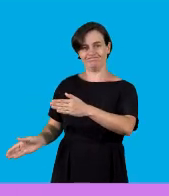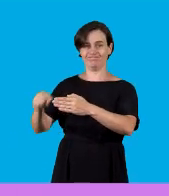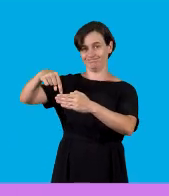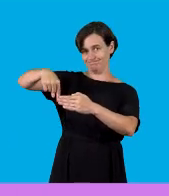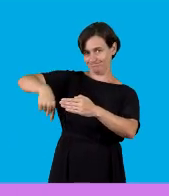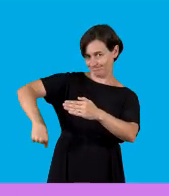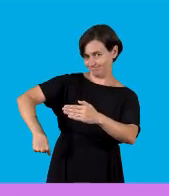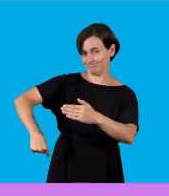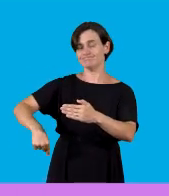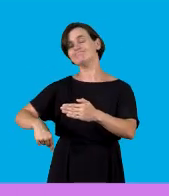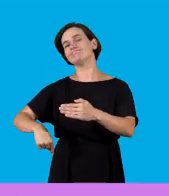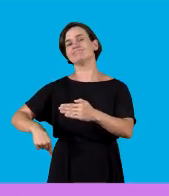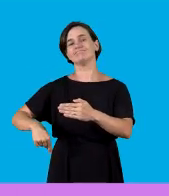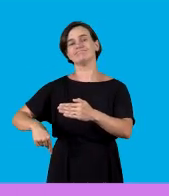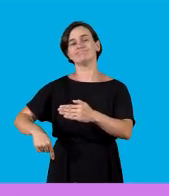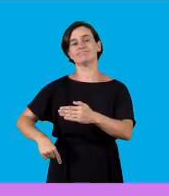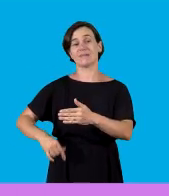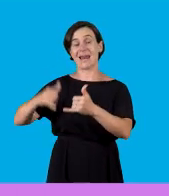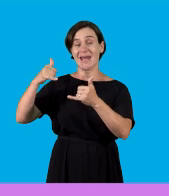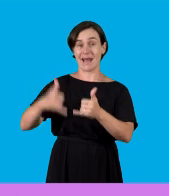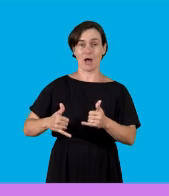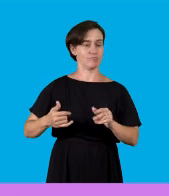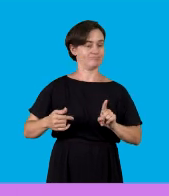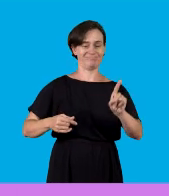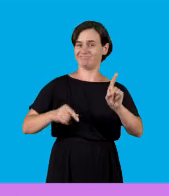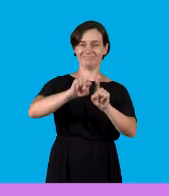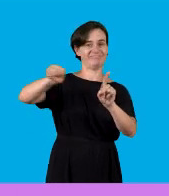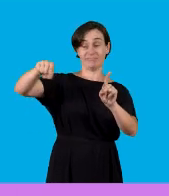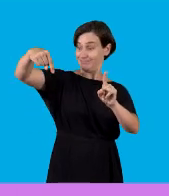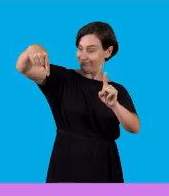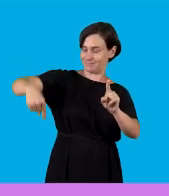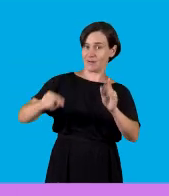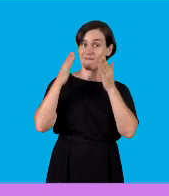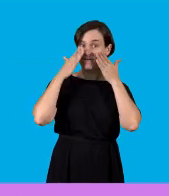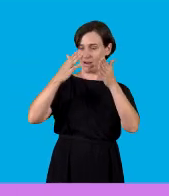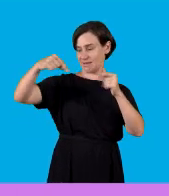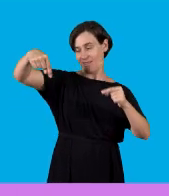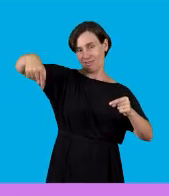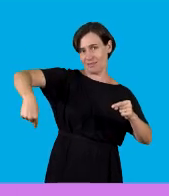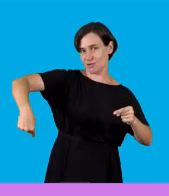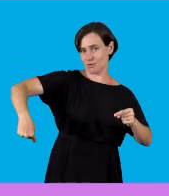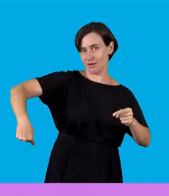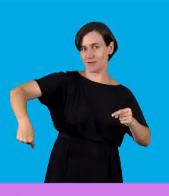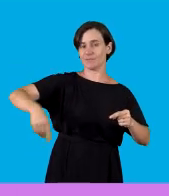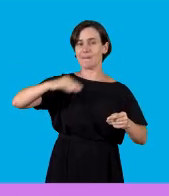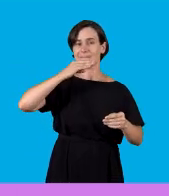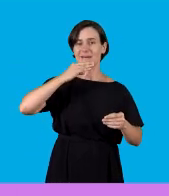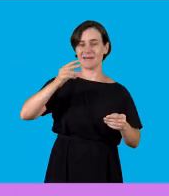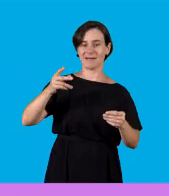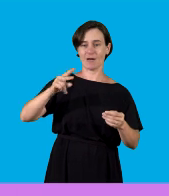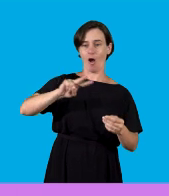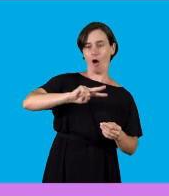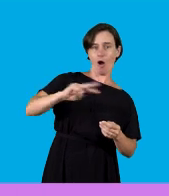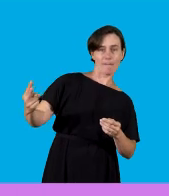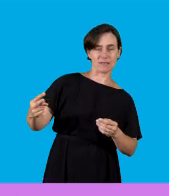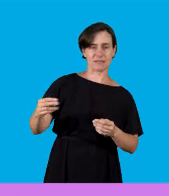it's still the right. Now she's facing down. So when she's facing down, it means now the direction is now opposite of when she